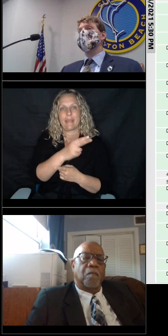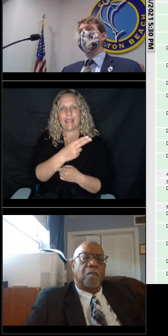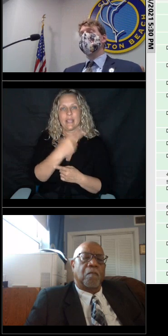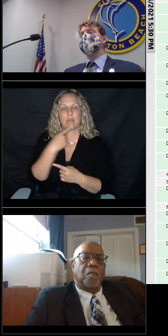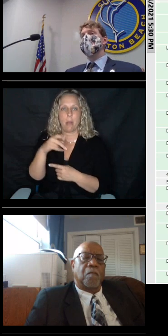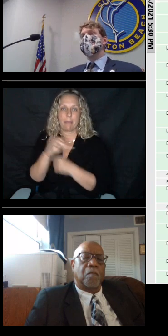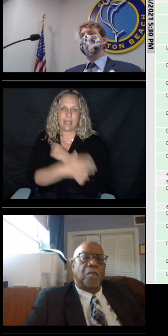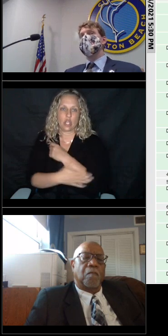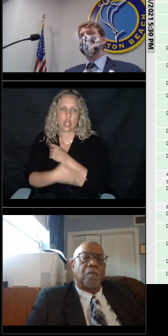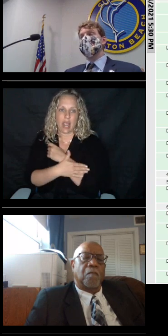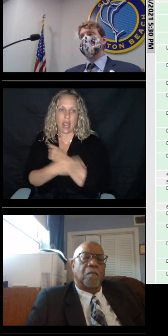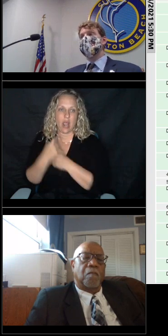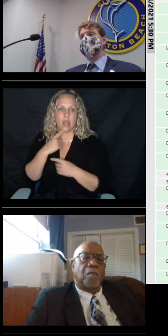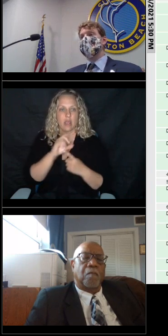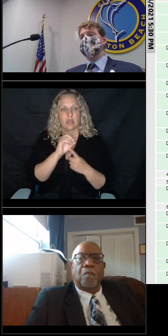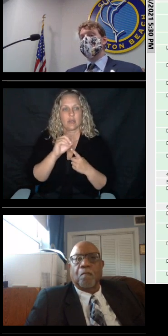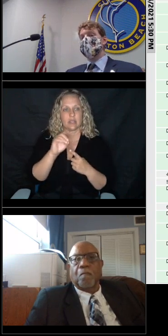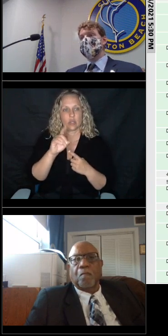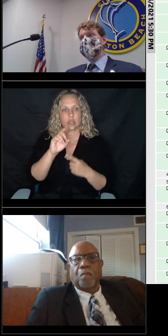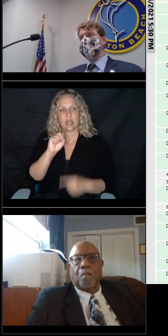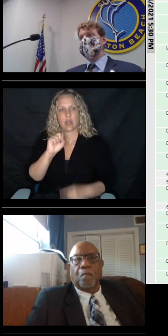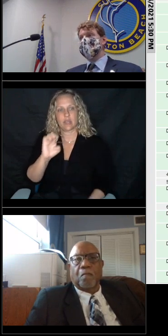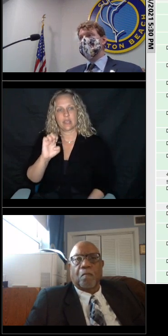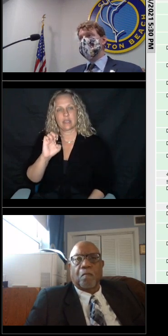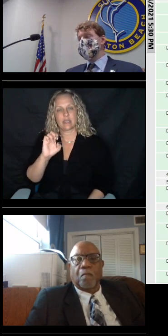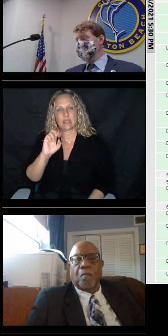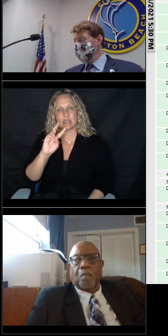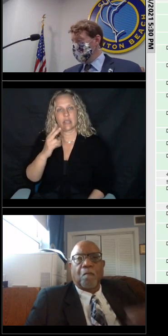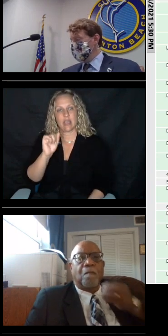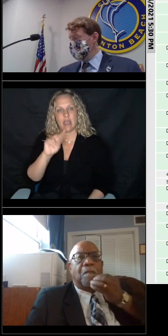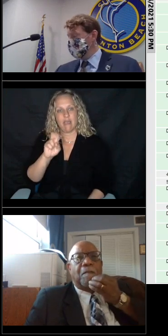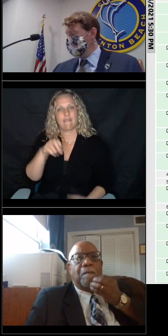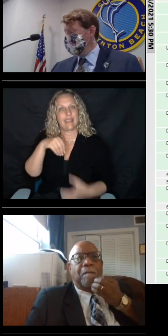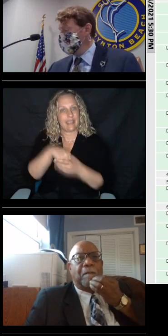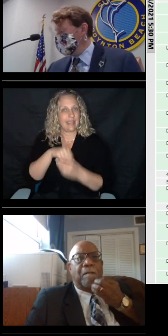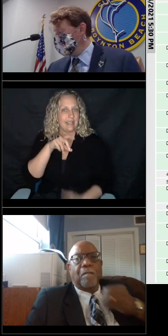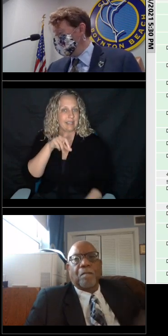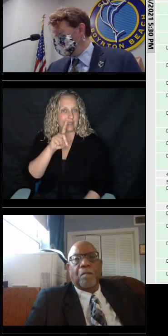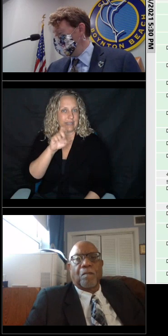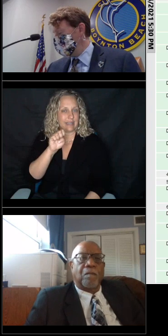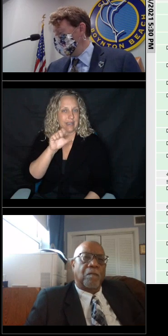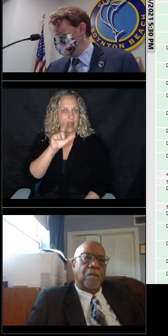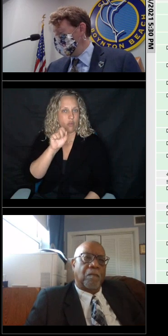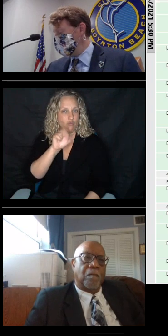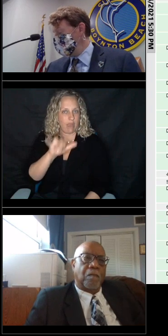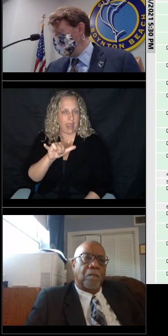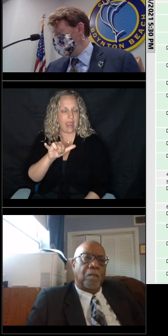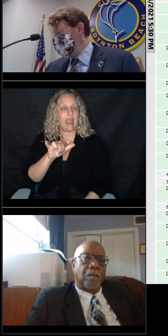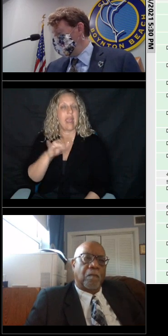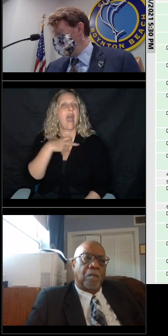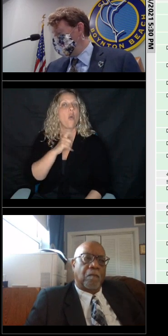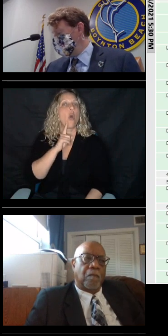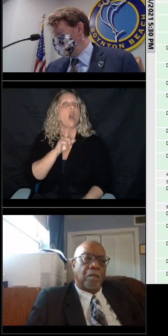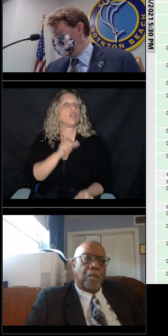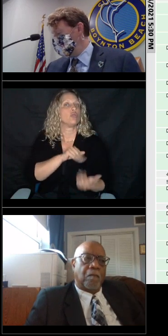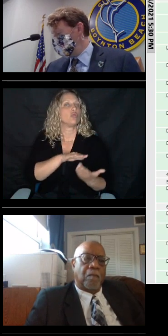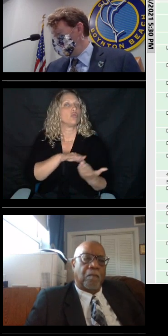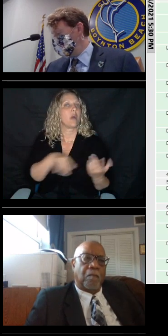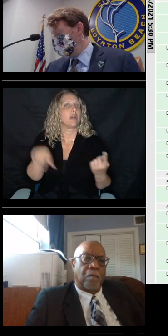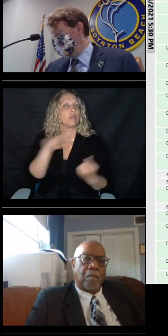address is 280 Southeast 2nd Avenue. I'm in Delray. I did want to address the